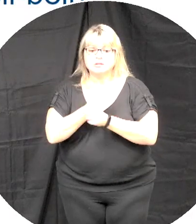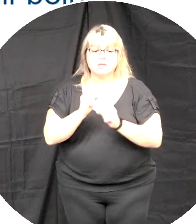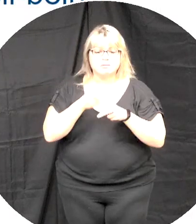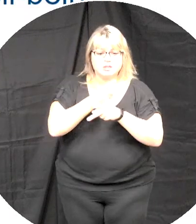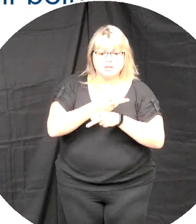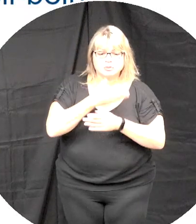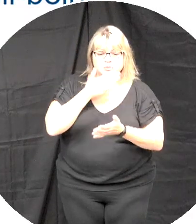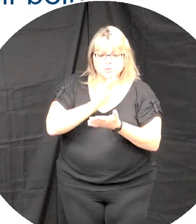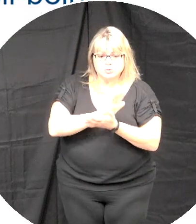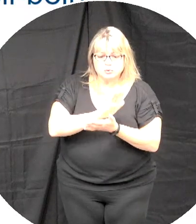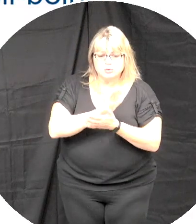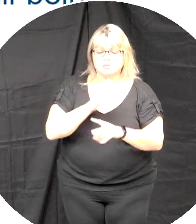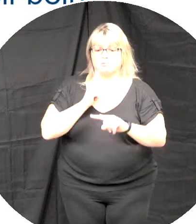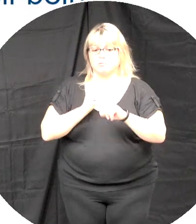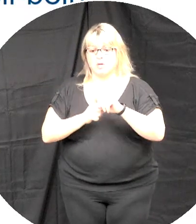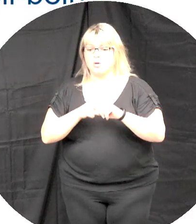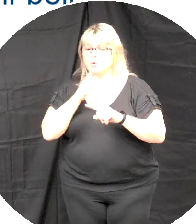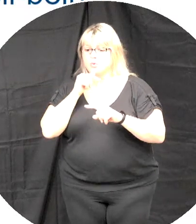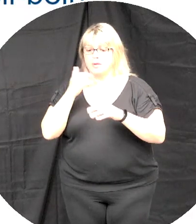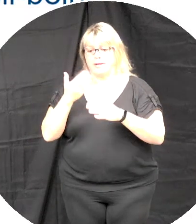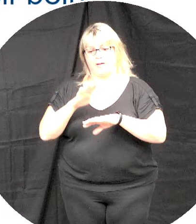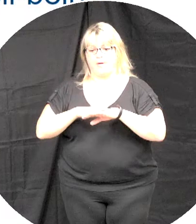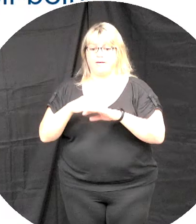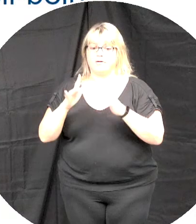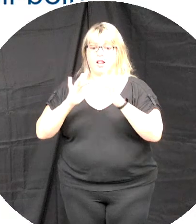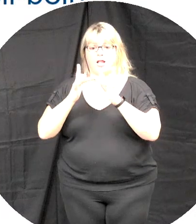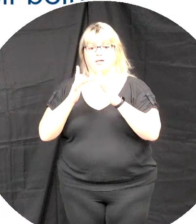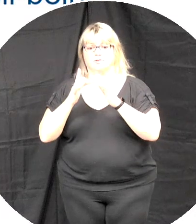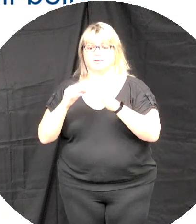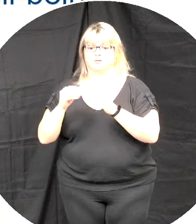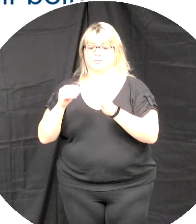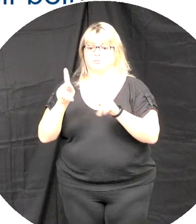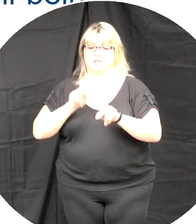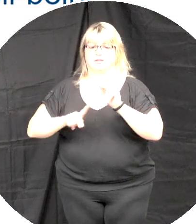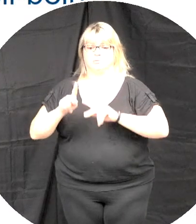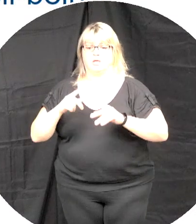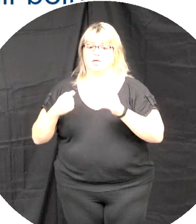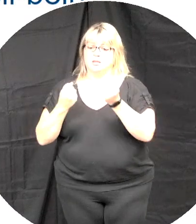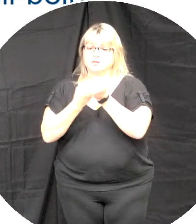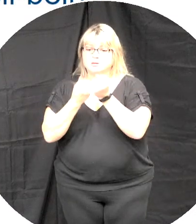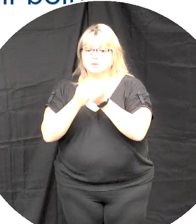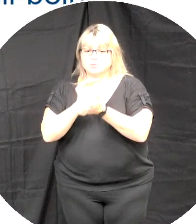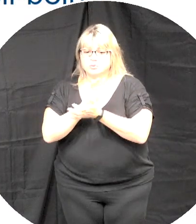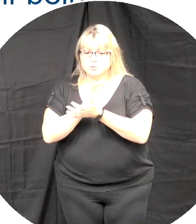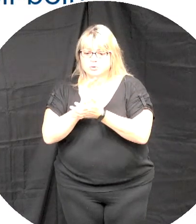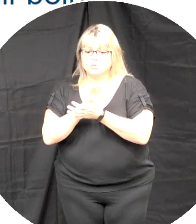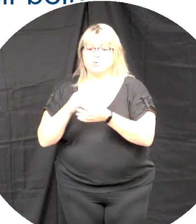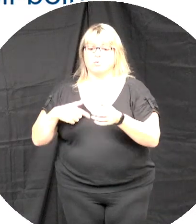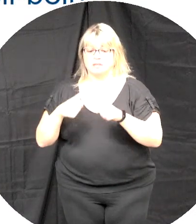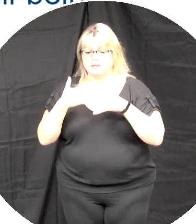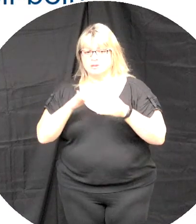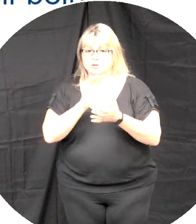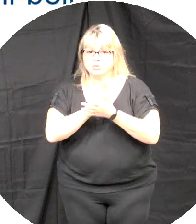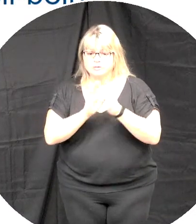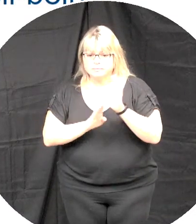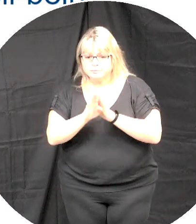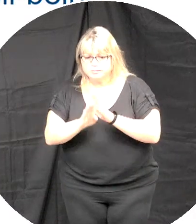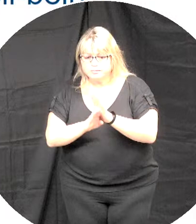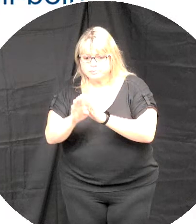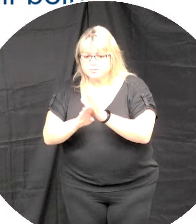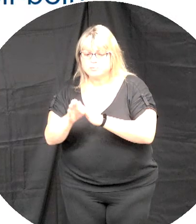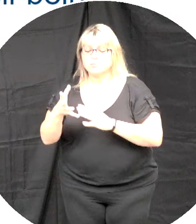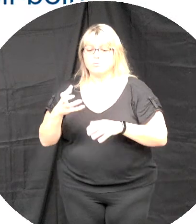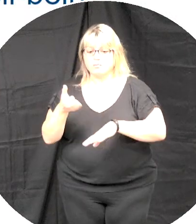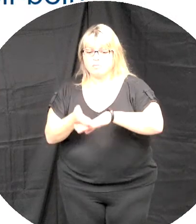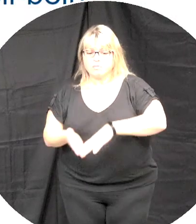Initiative, and digital citizenship. It continues to support school communities through the school development model to enhance student